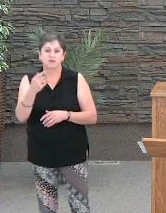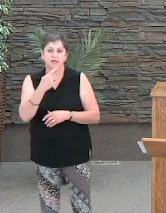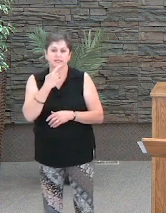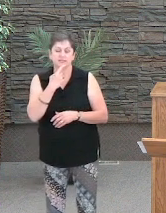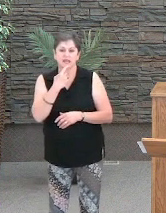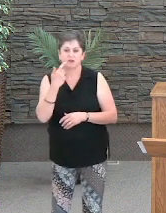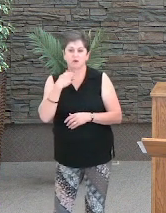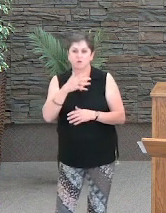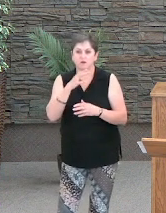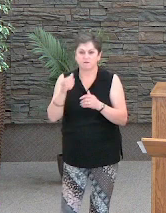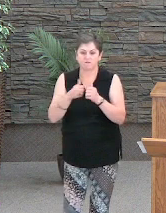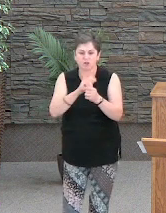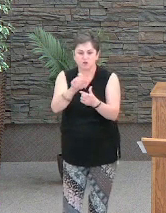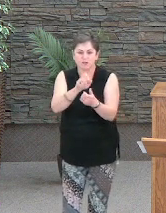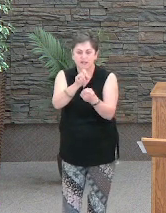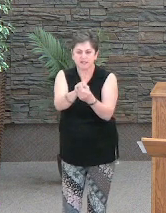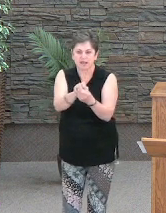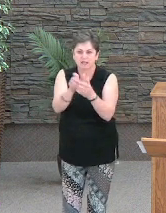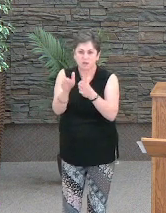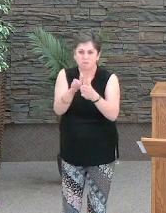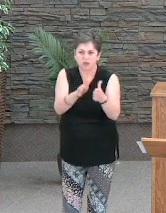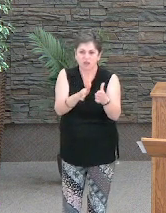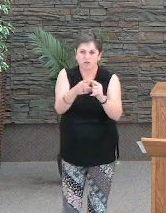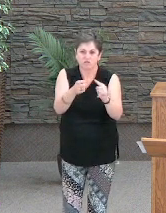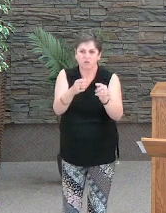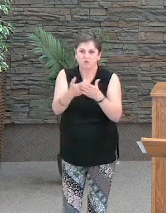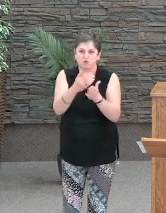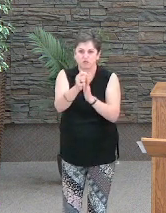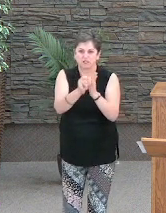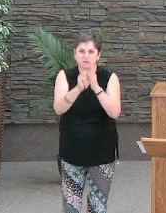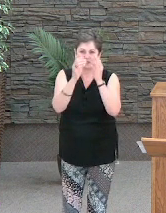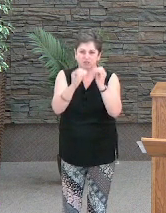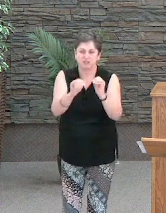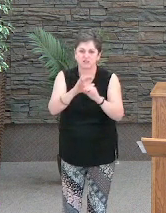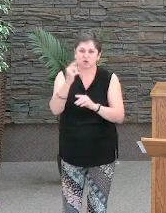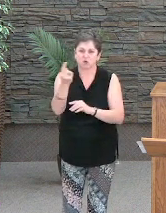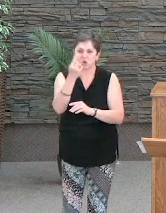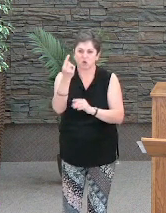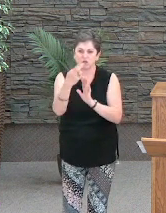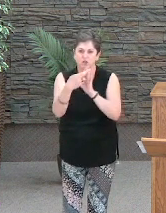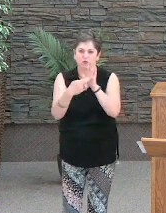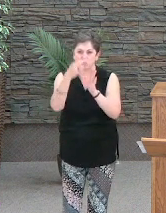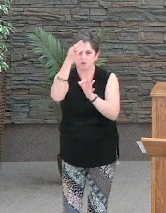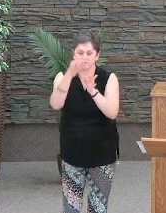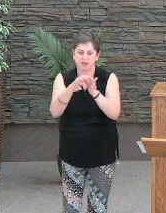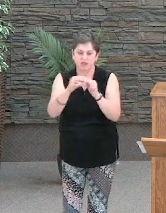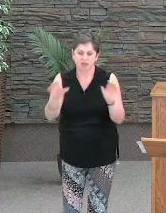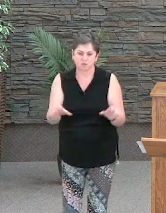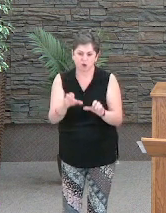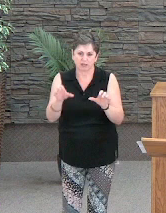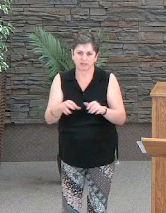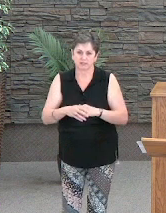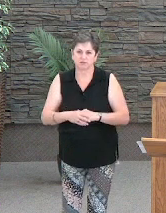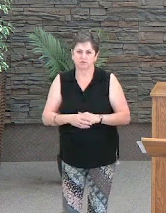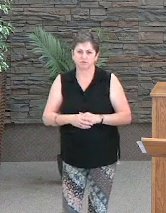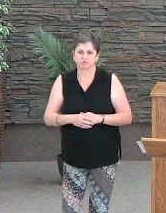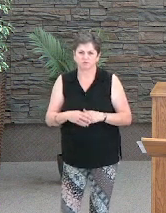is that we want to follow the exact pattern of New Testament teaching as our only rule of faith and practice. I don't know that I'd use the